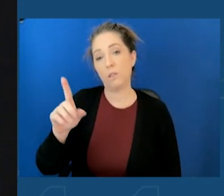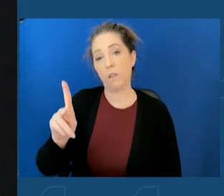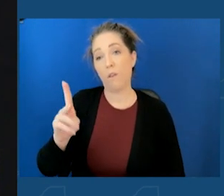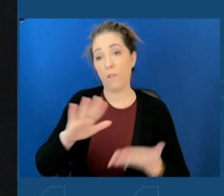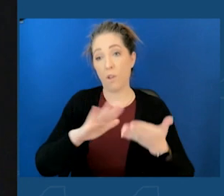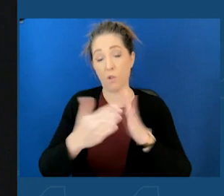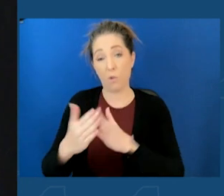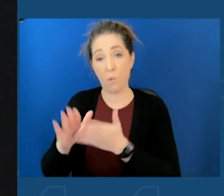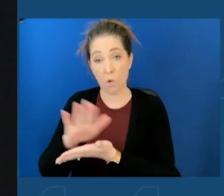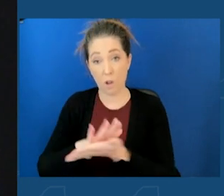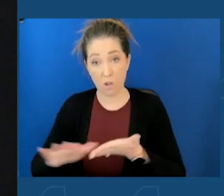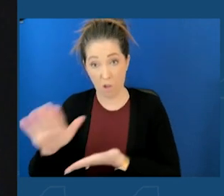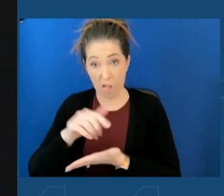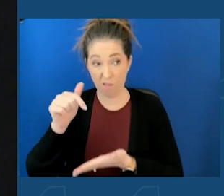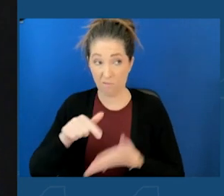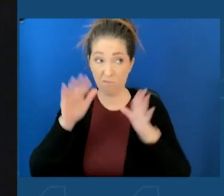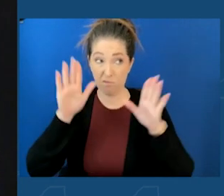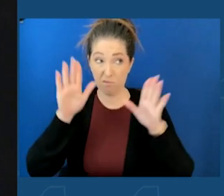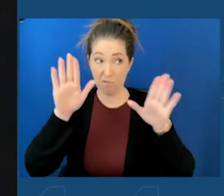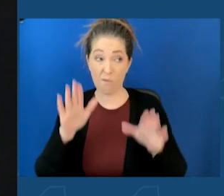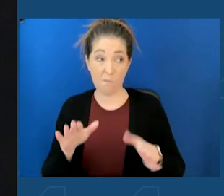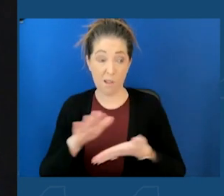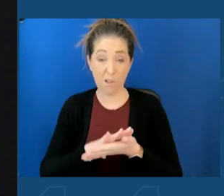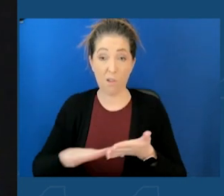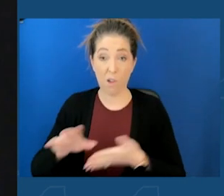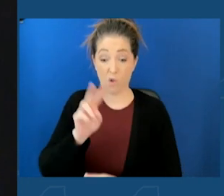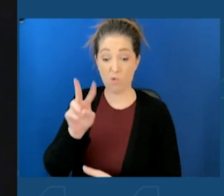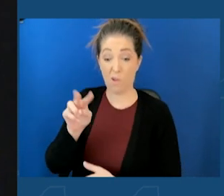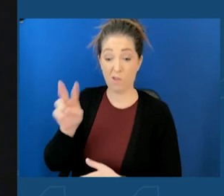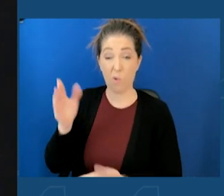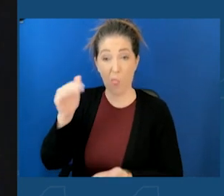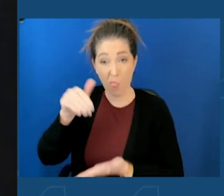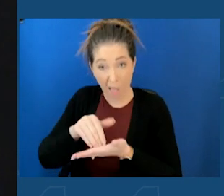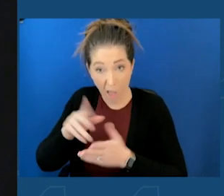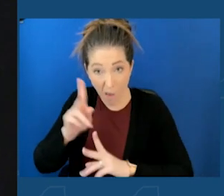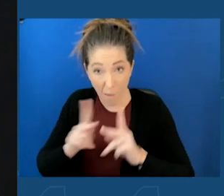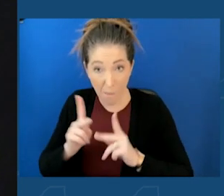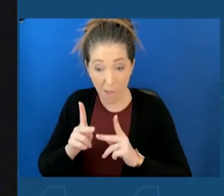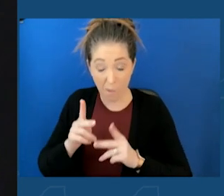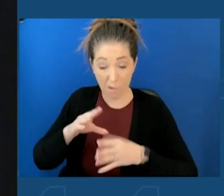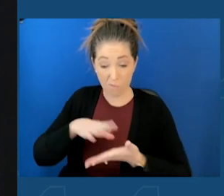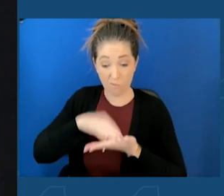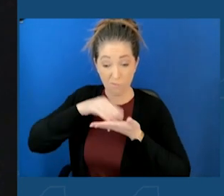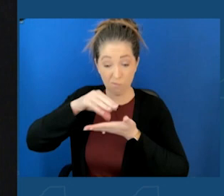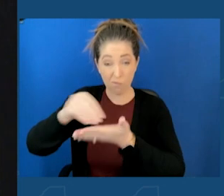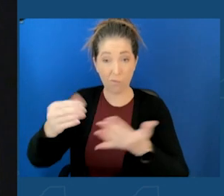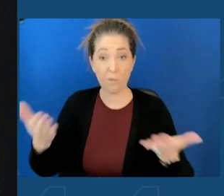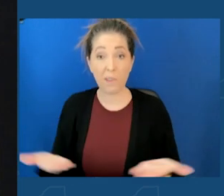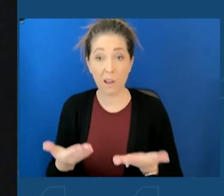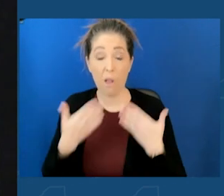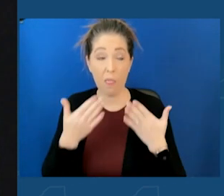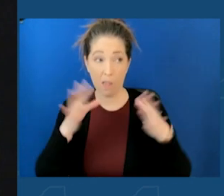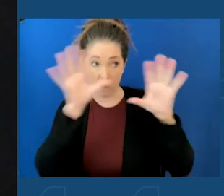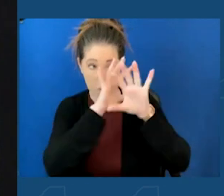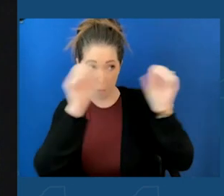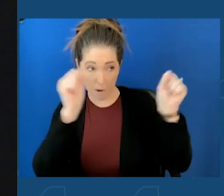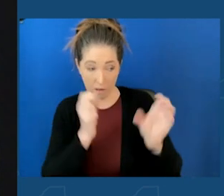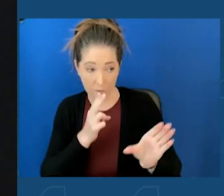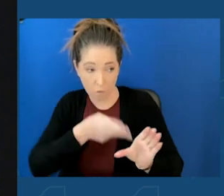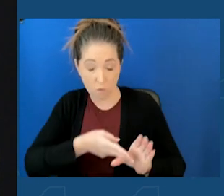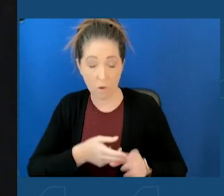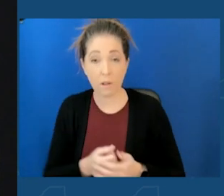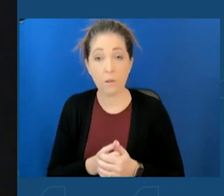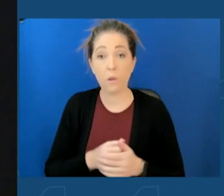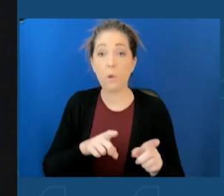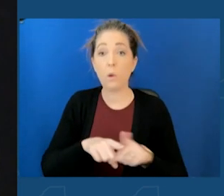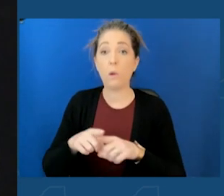our state, over 22,000 young people being educated here, and I want to thank the president here for joining us as well. We also have the presidents of